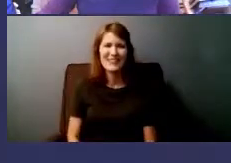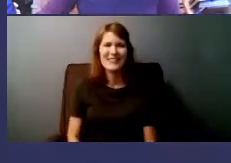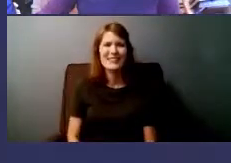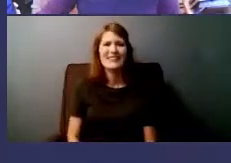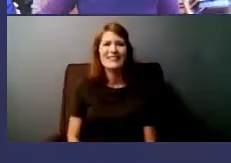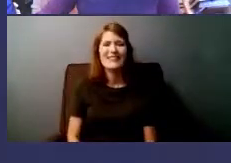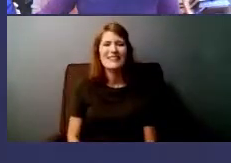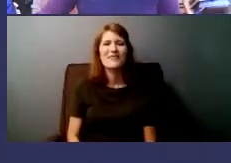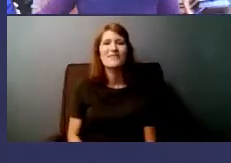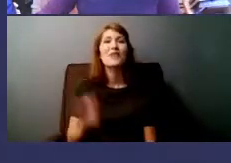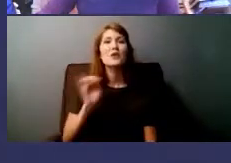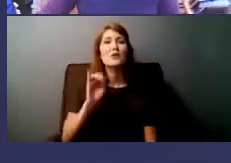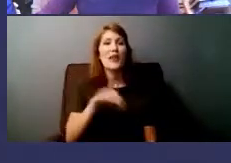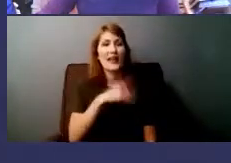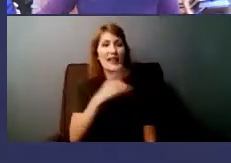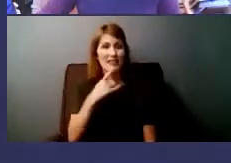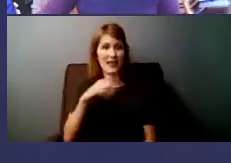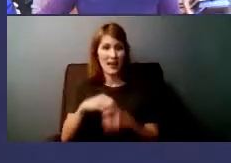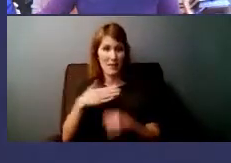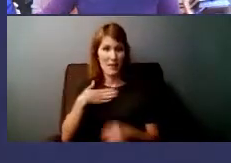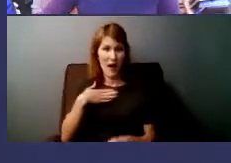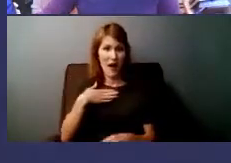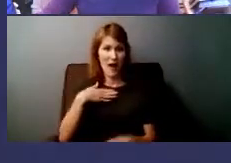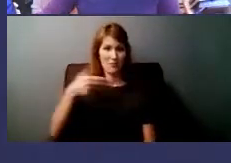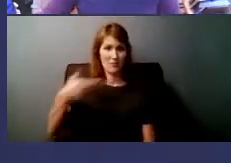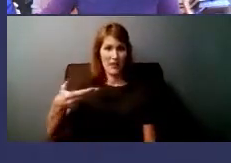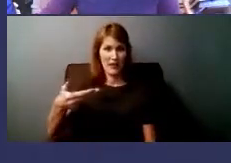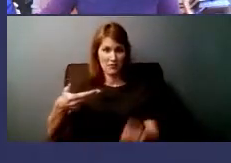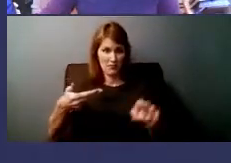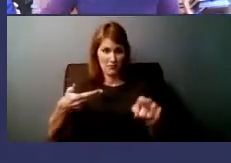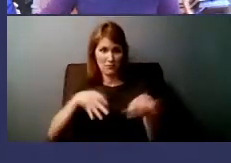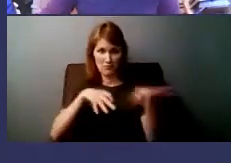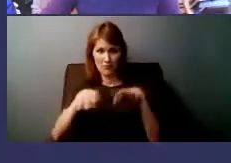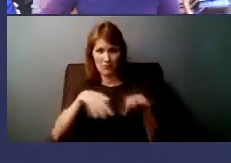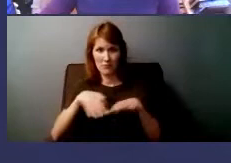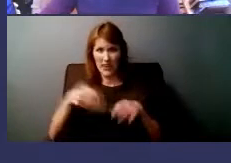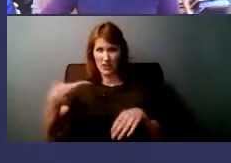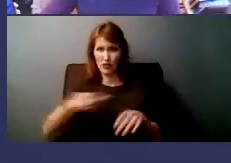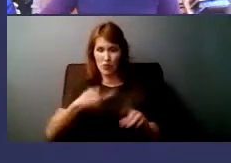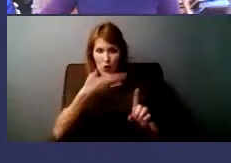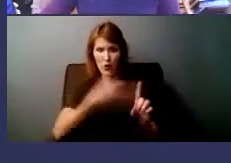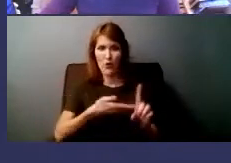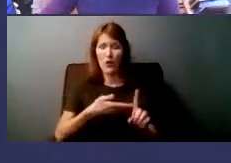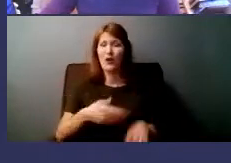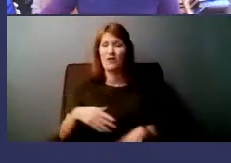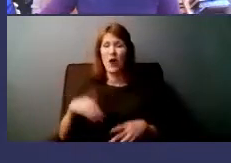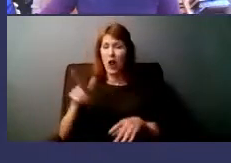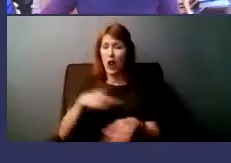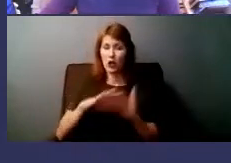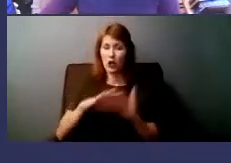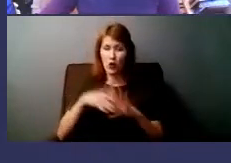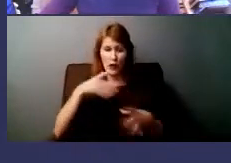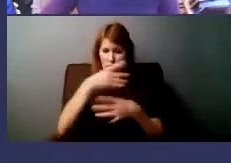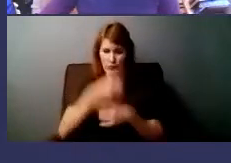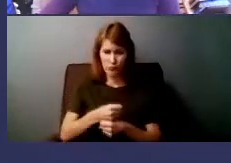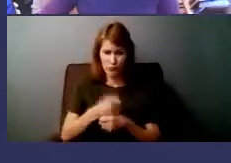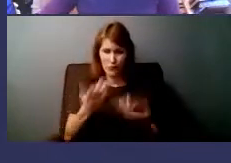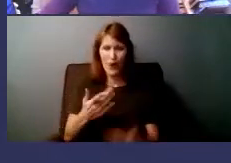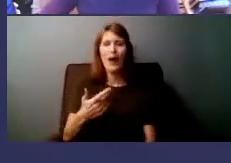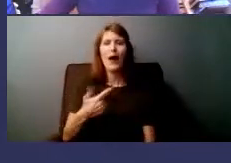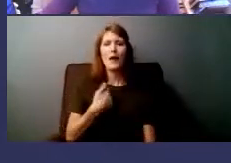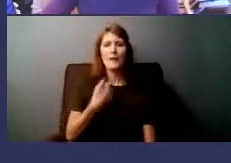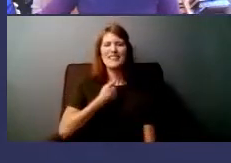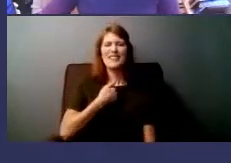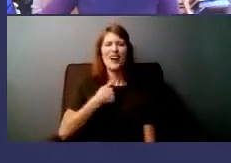So, like they said in my introduction, long story short, I am a marketing nerd. I